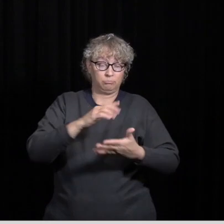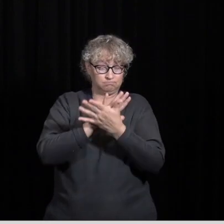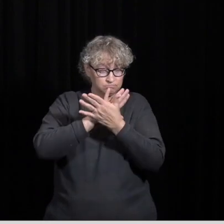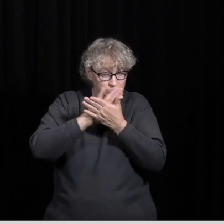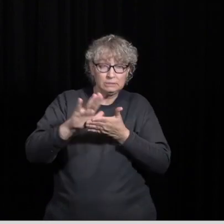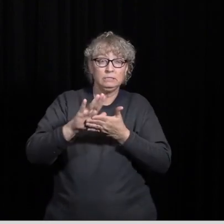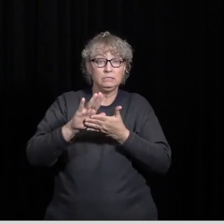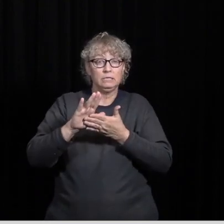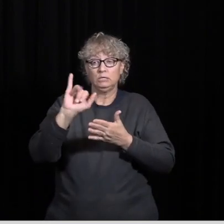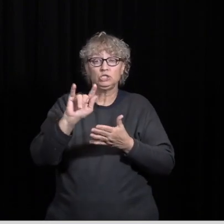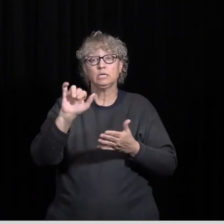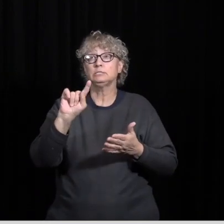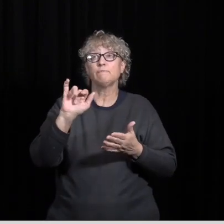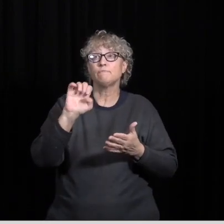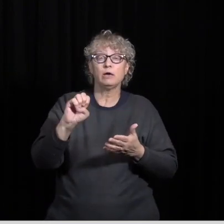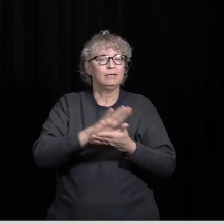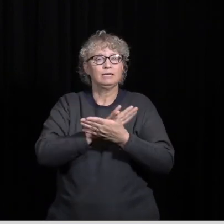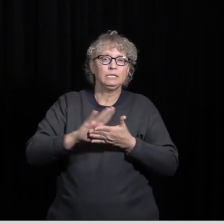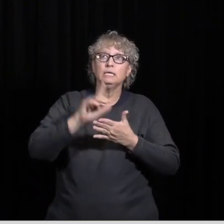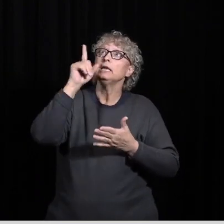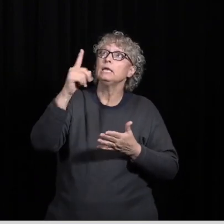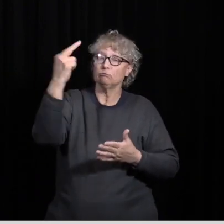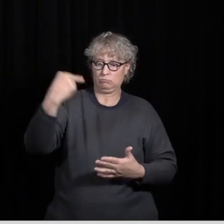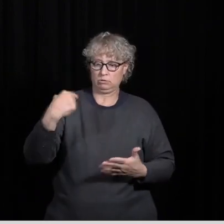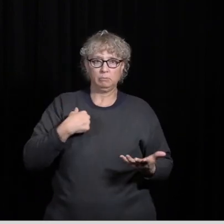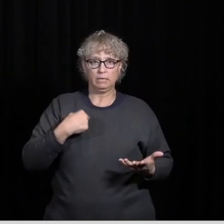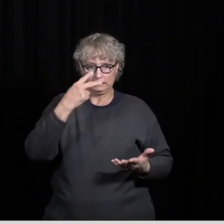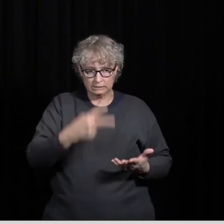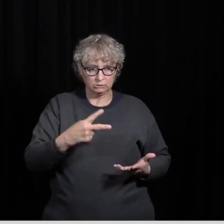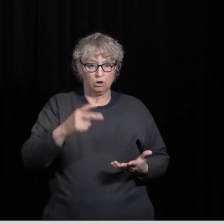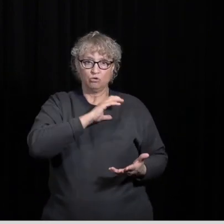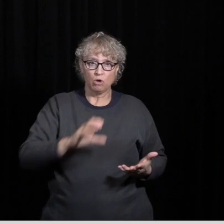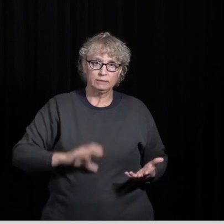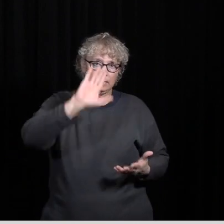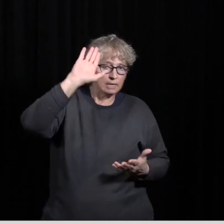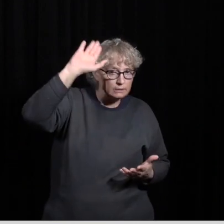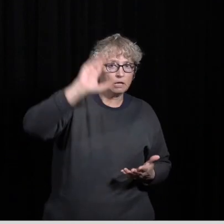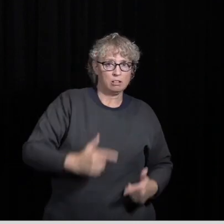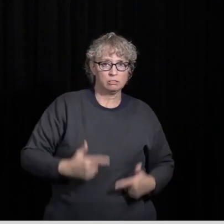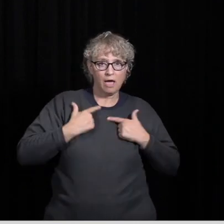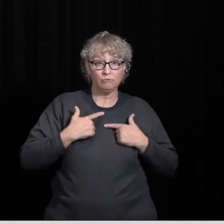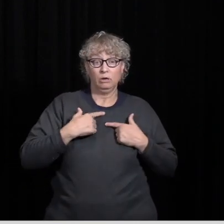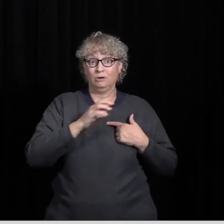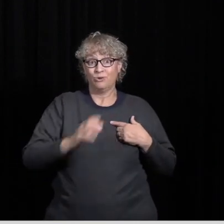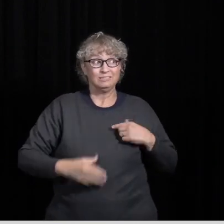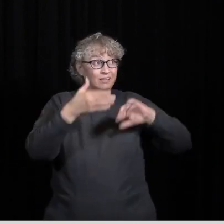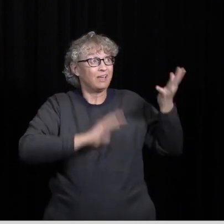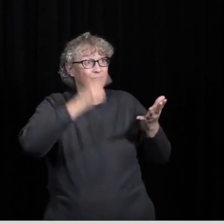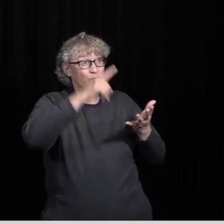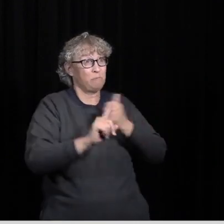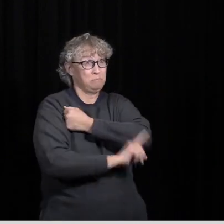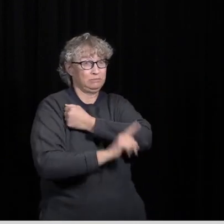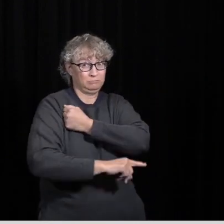I am righteous before God the Father. He looks at me. He sees the life that Christ lived because Christ died by the punishment that I deserved. We